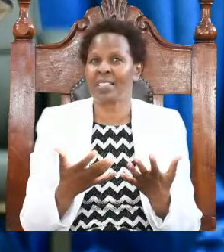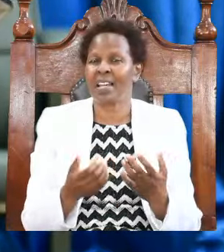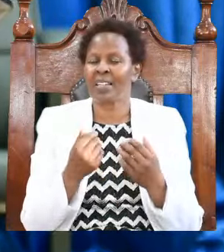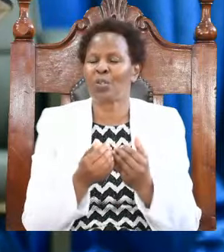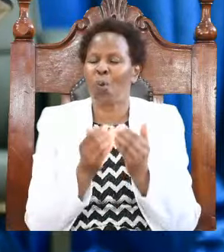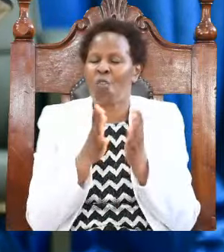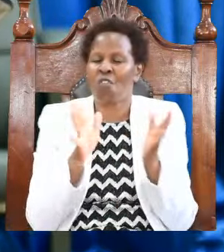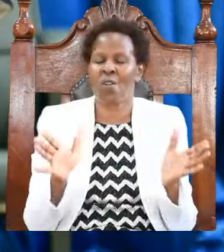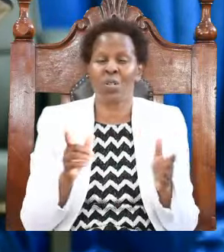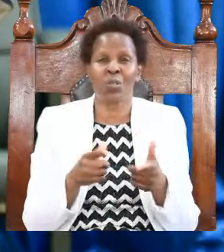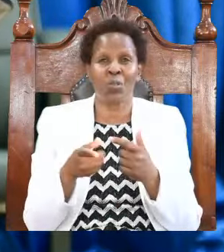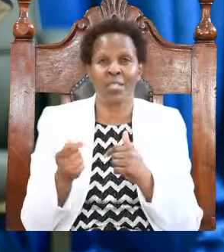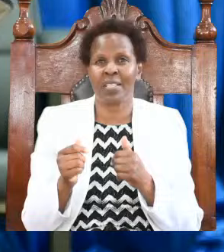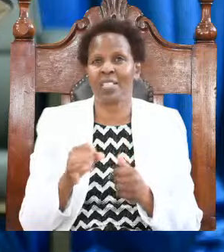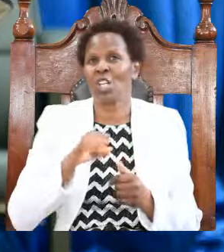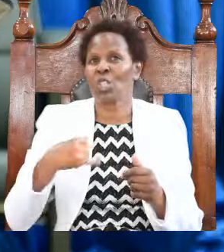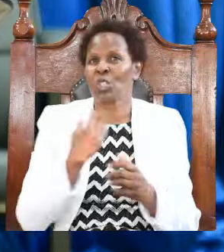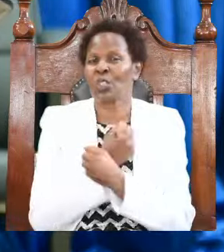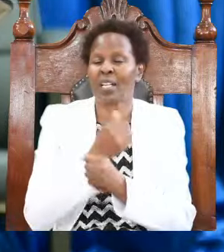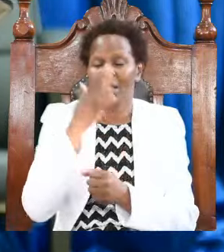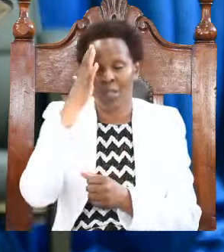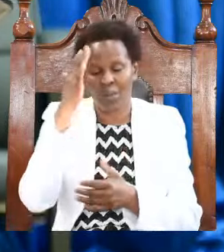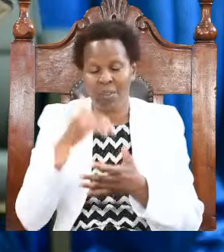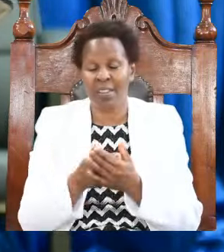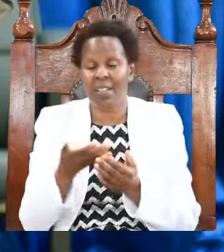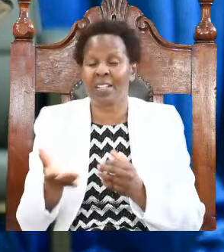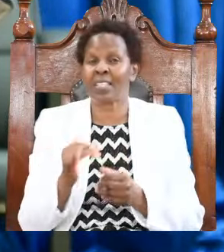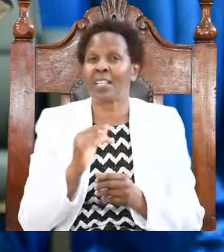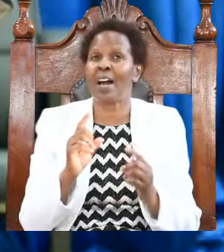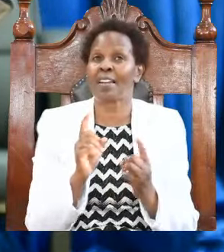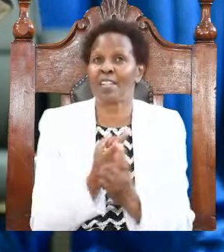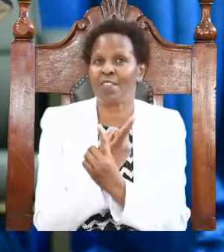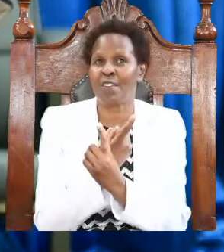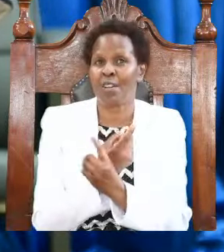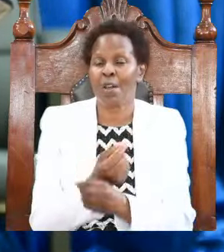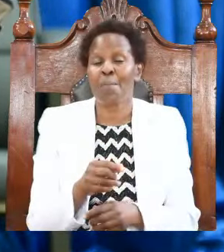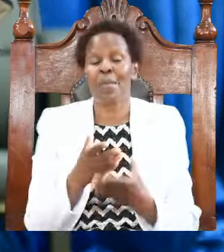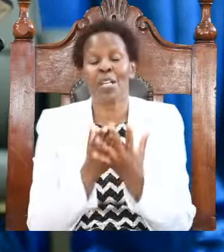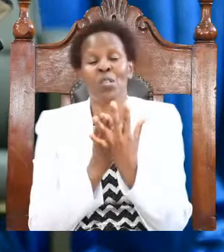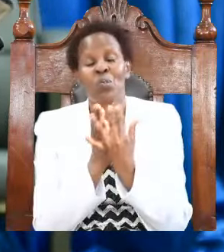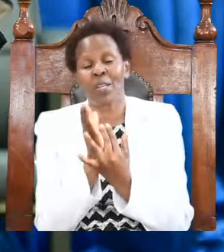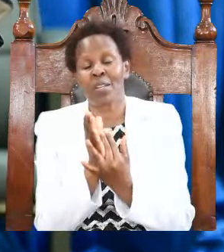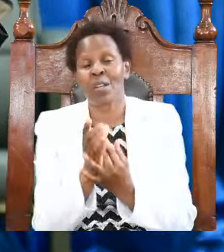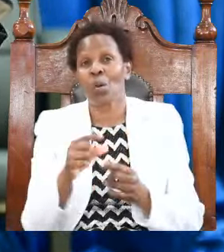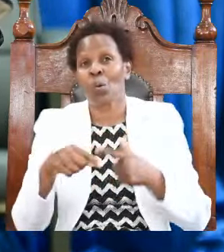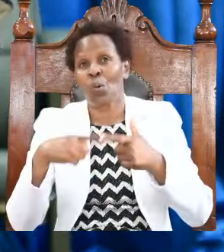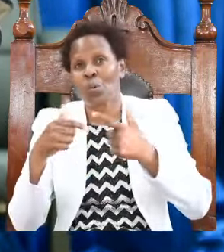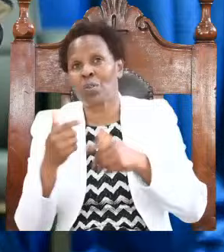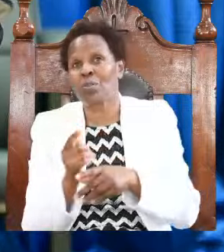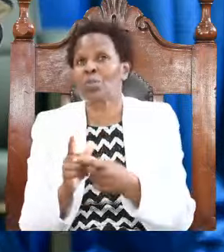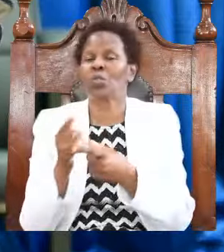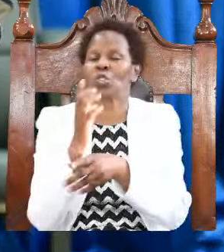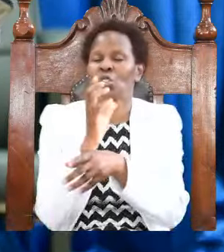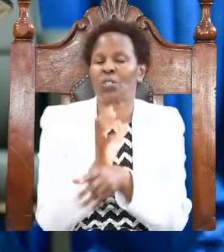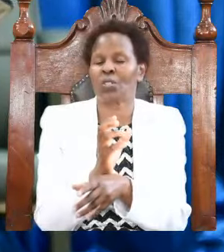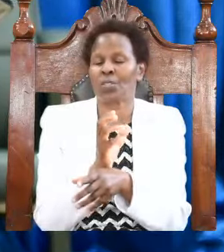him. He got to know that there's a difference between going to church, which is